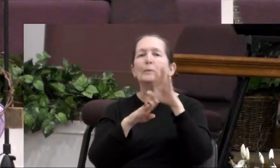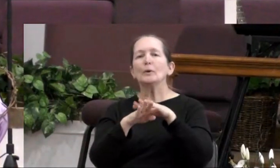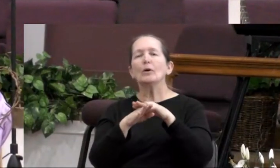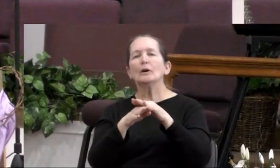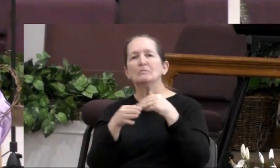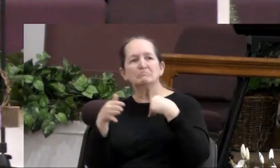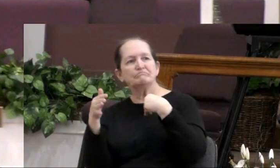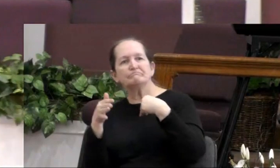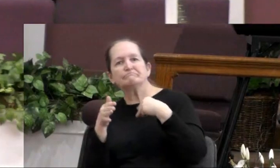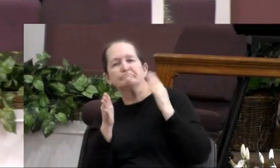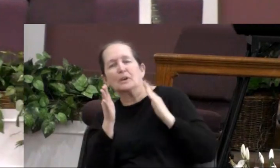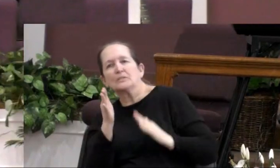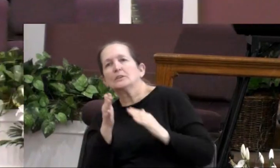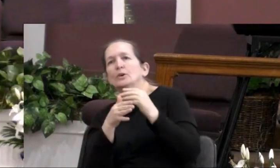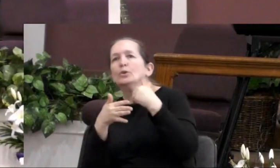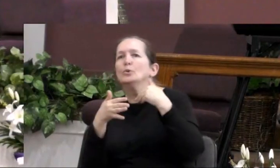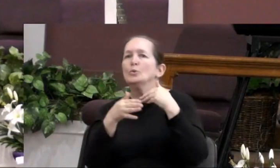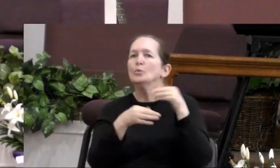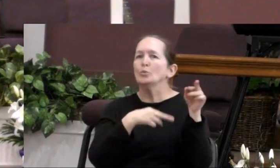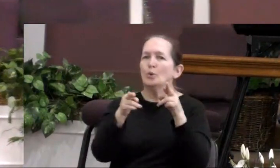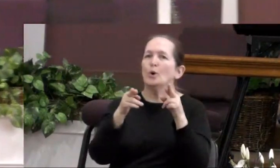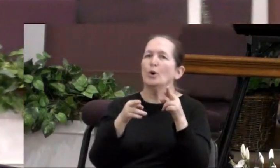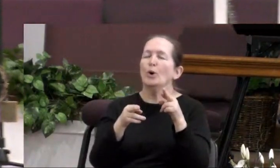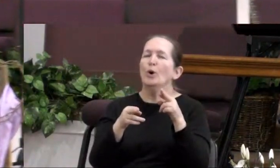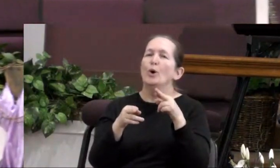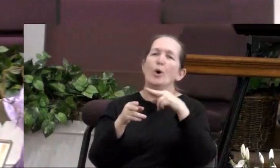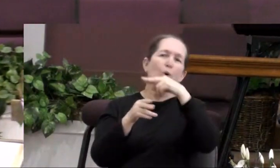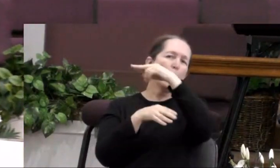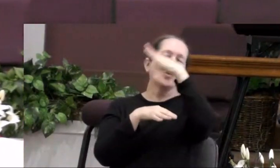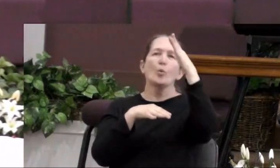road are waving and maybe even shouting Hosanna.